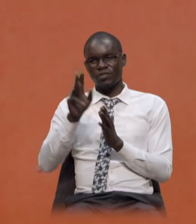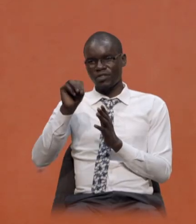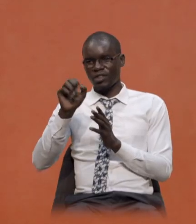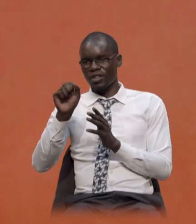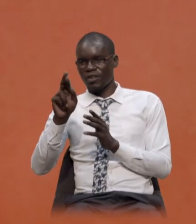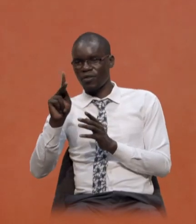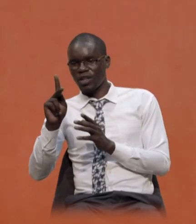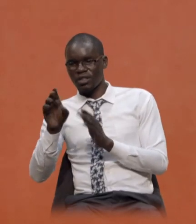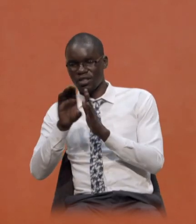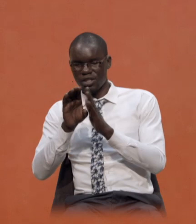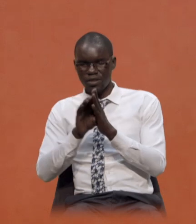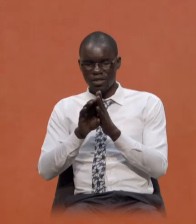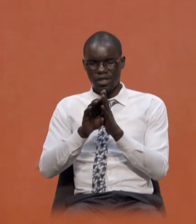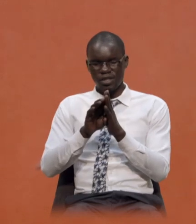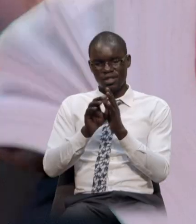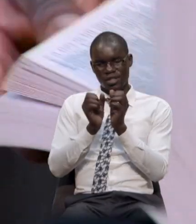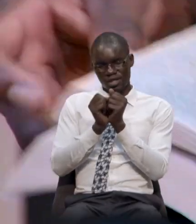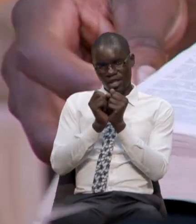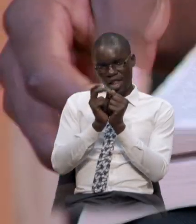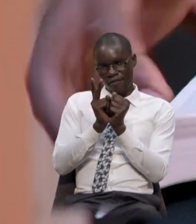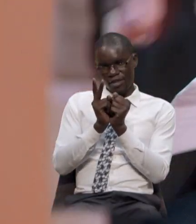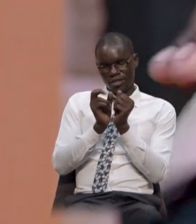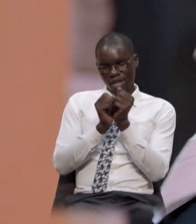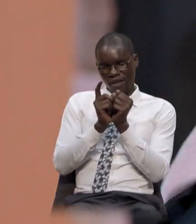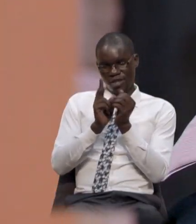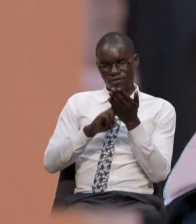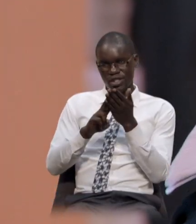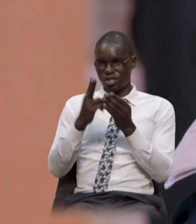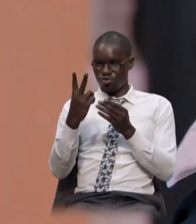chapter 11, verse 24. Mark chapter 11, verse